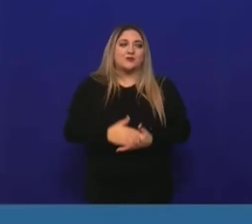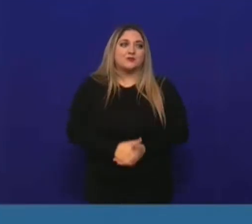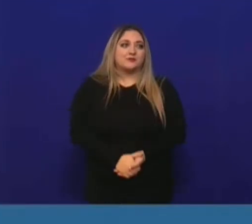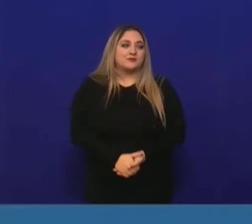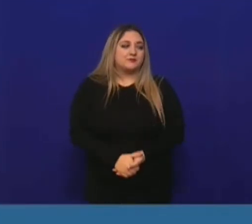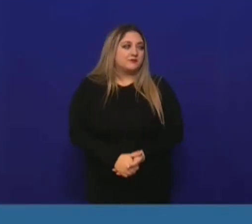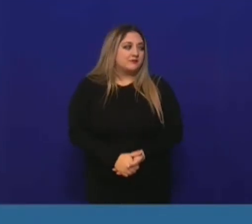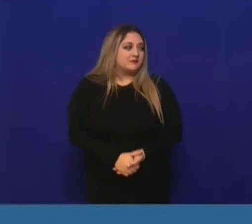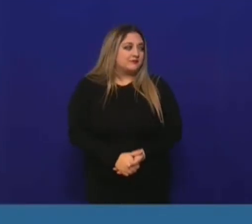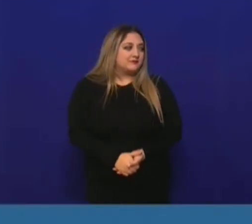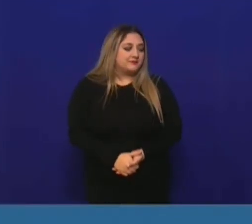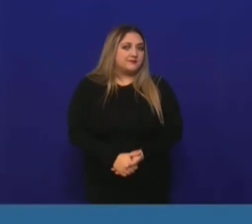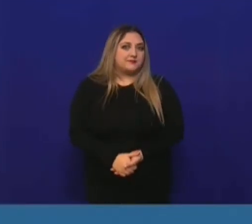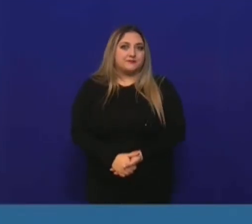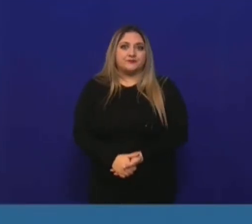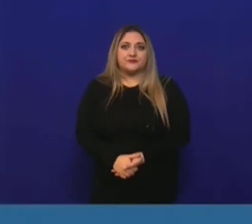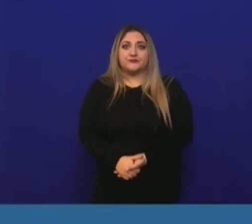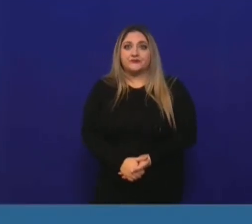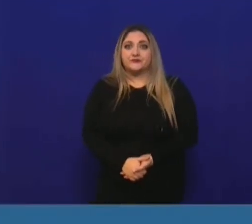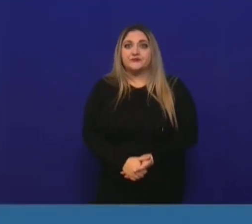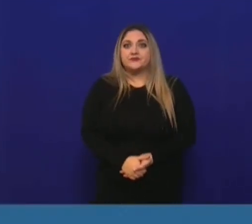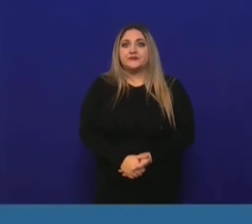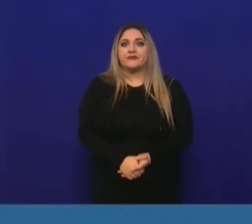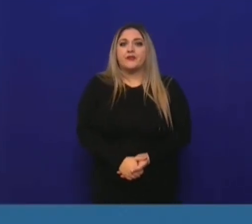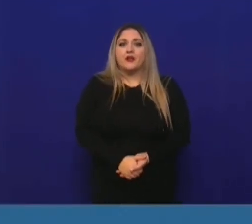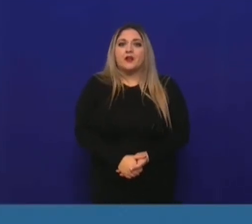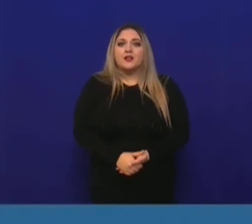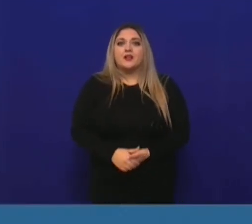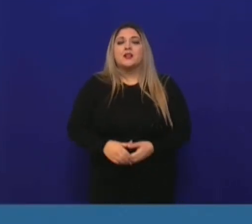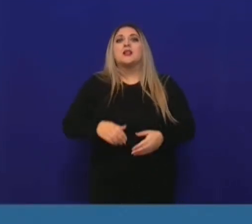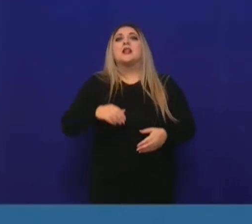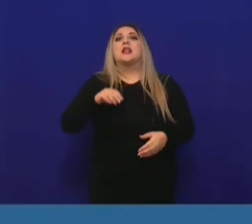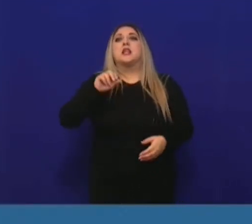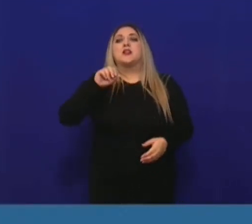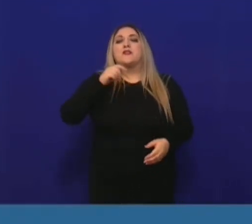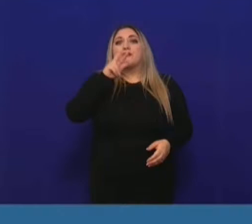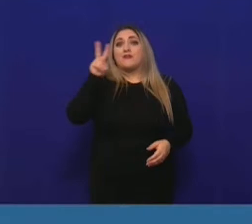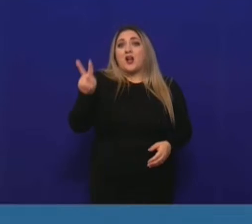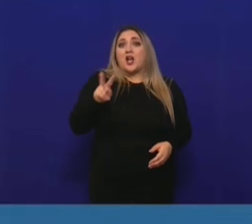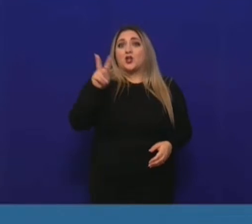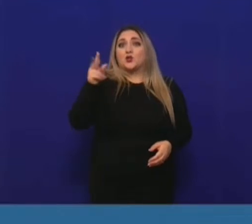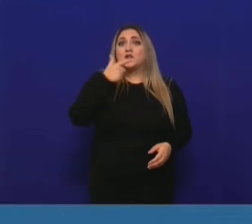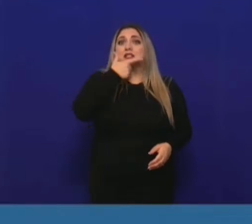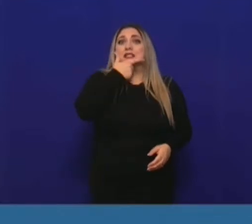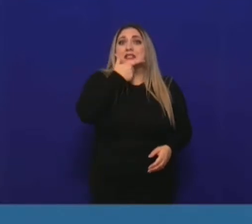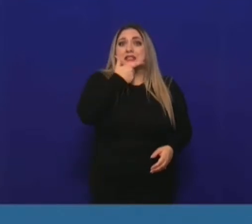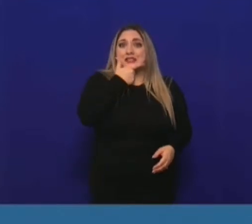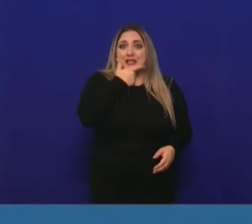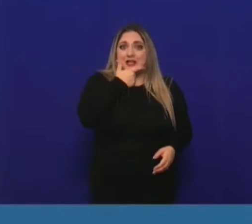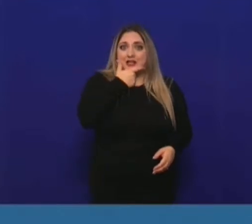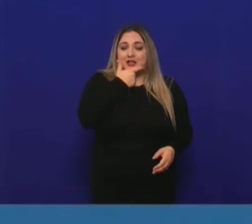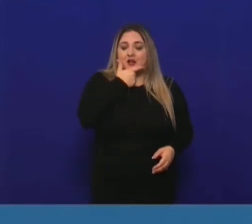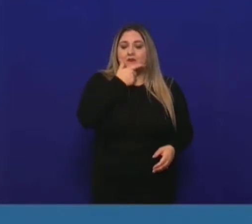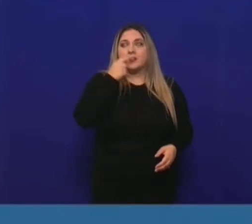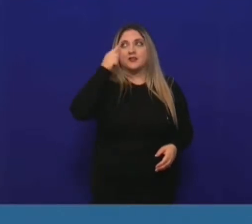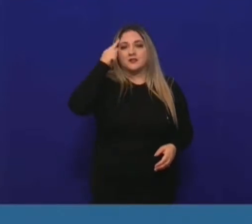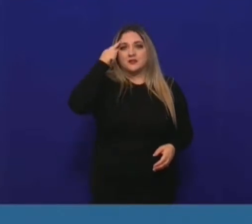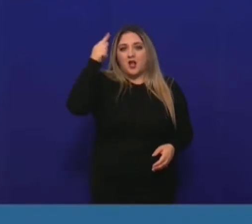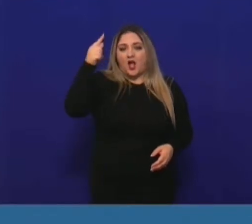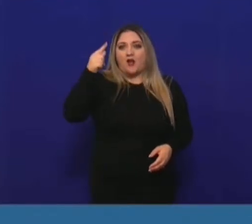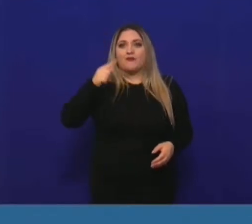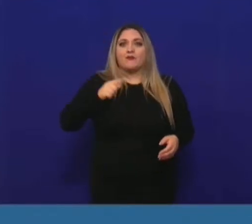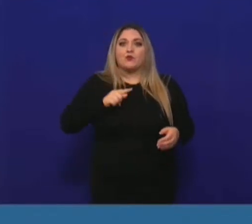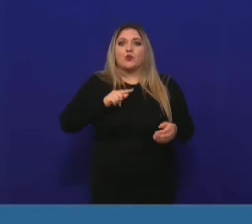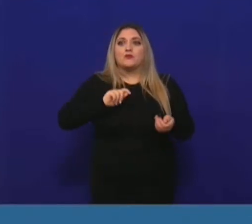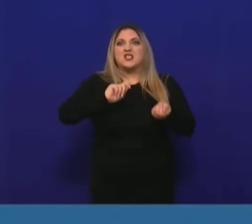Mela fuq il-varjant ta' l-Ingilterra, bħalma tafu dal-virus jinbidlu ġili joħorġu l-varjanti u l-varjant ta' l-Ingilterra kien